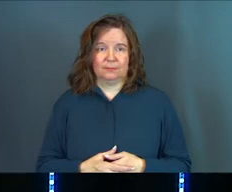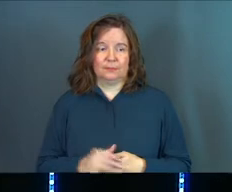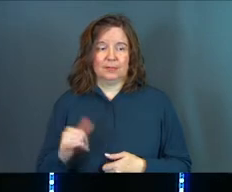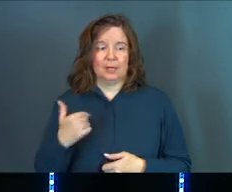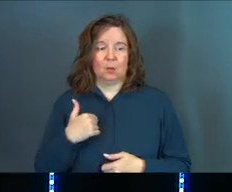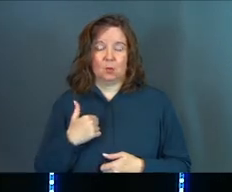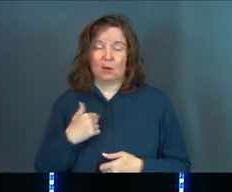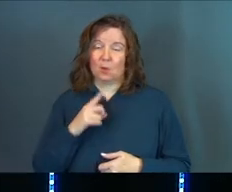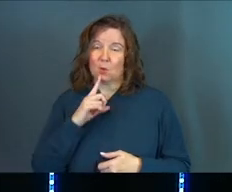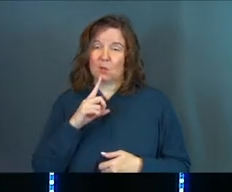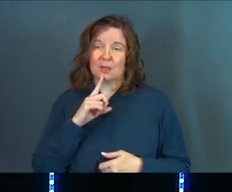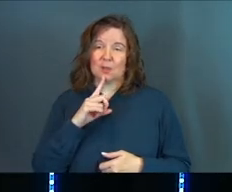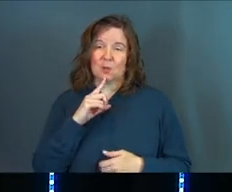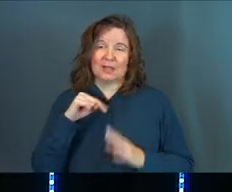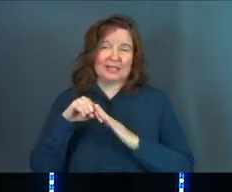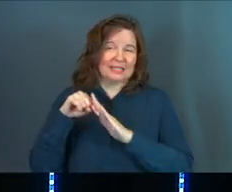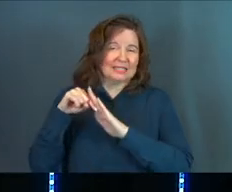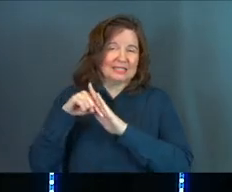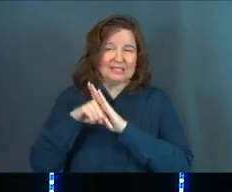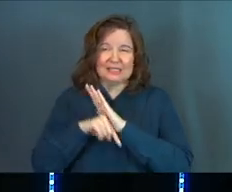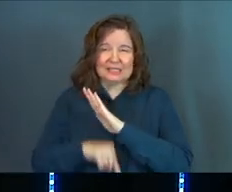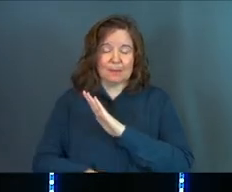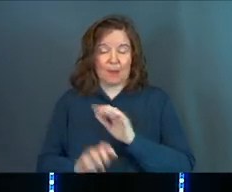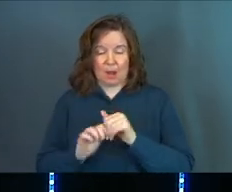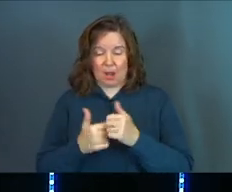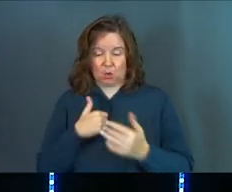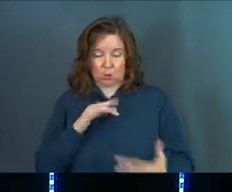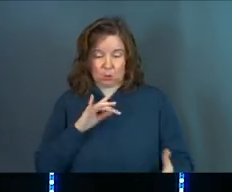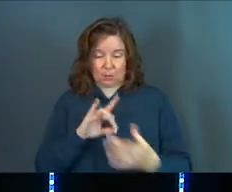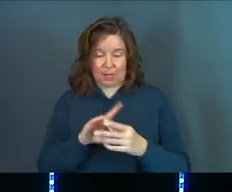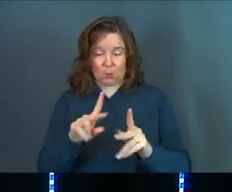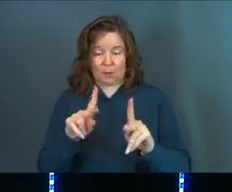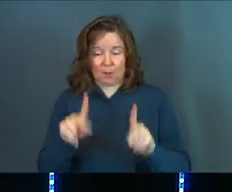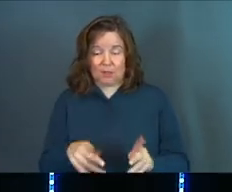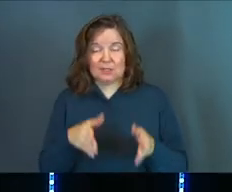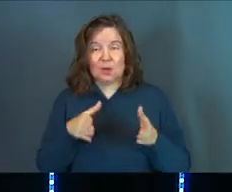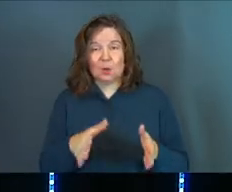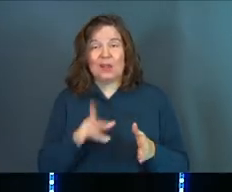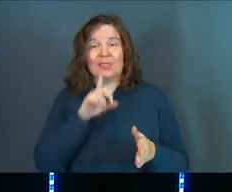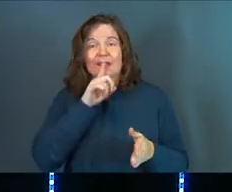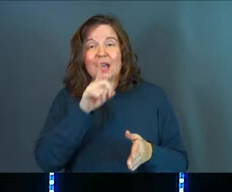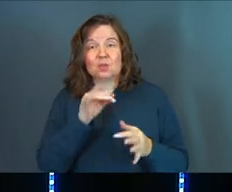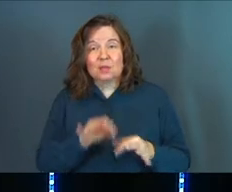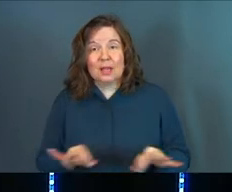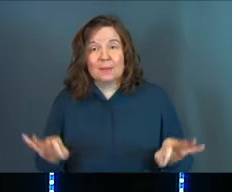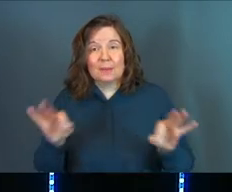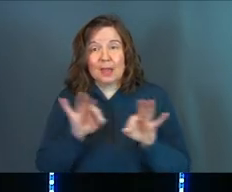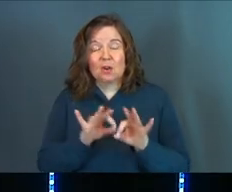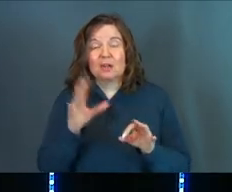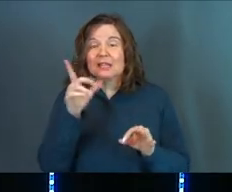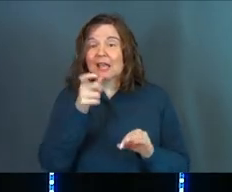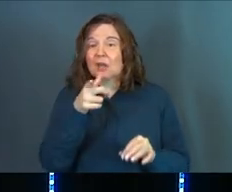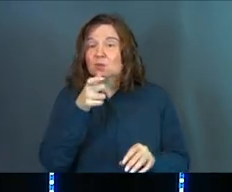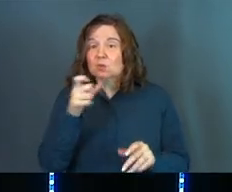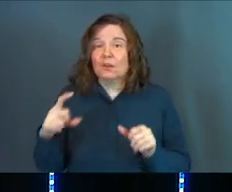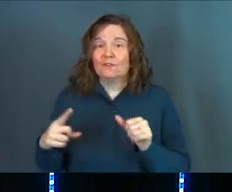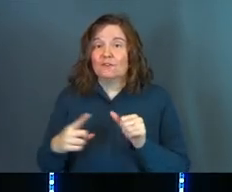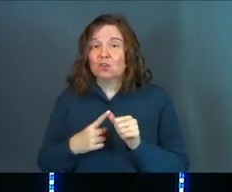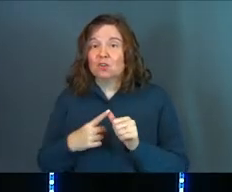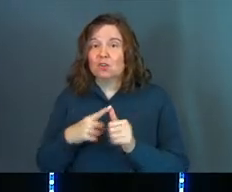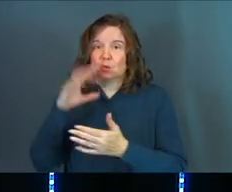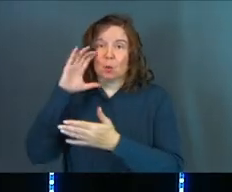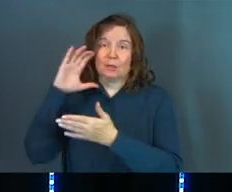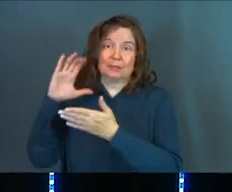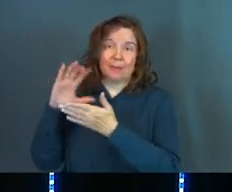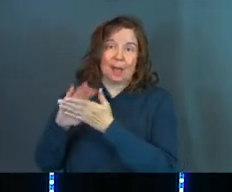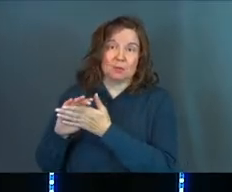Like, we're going super, super deep into, like, how do you connect with a person in a way that actually matters? Guess who's first? Your